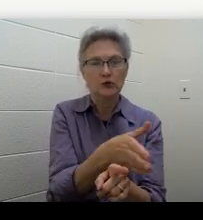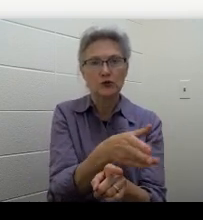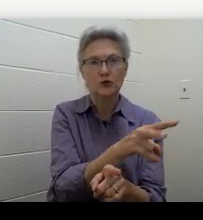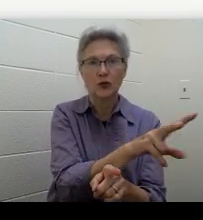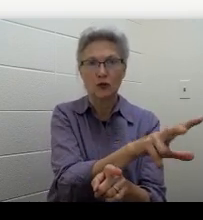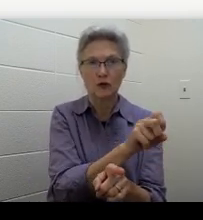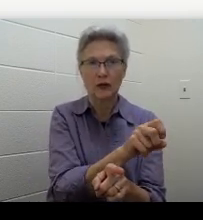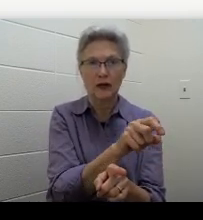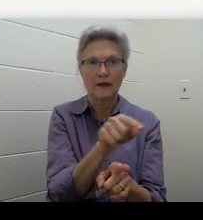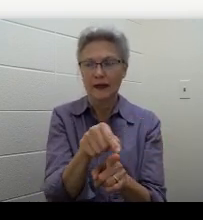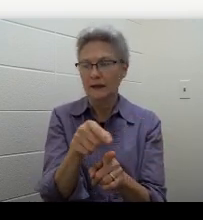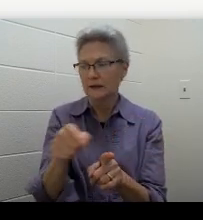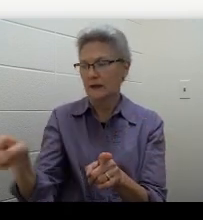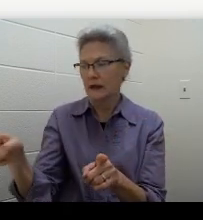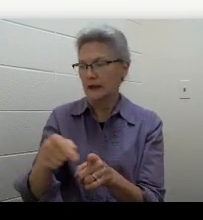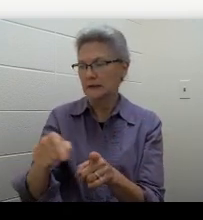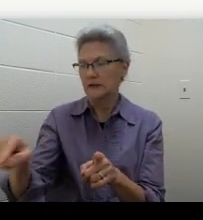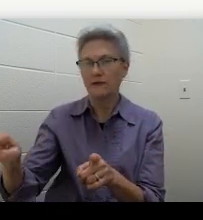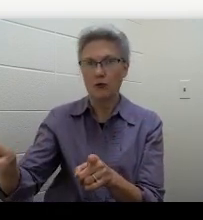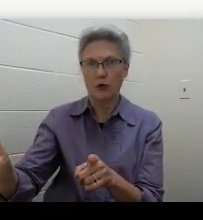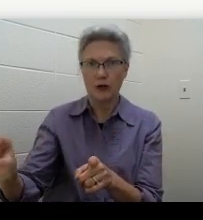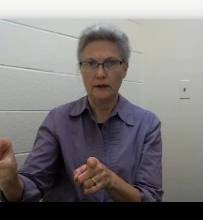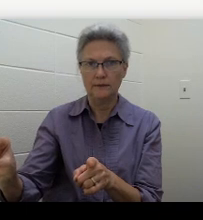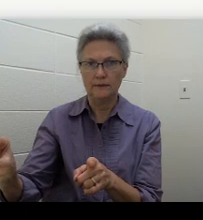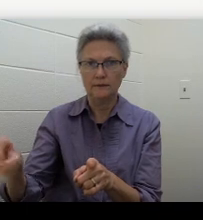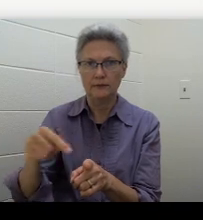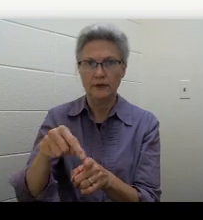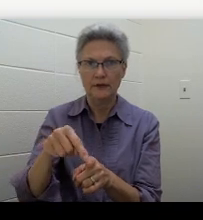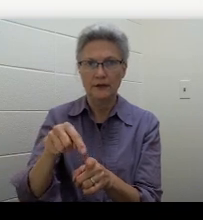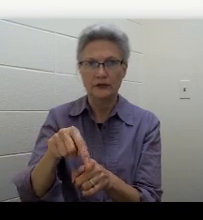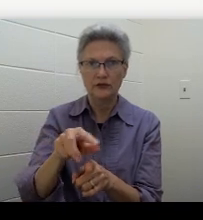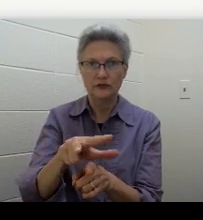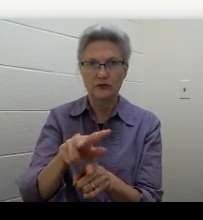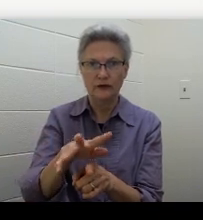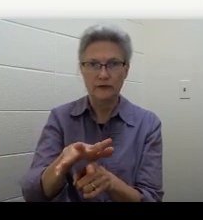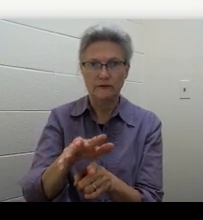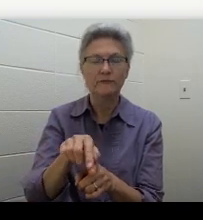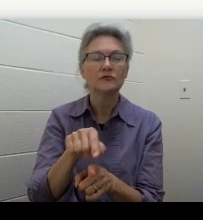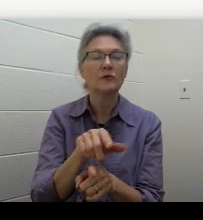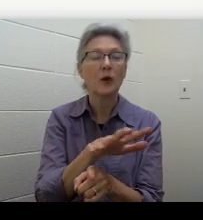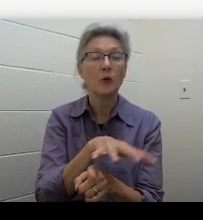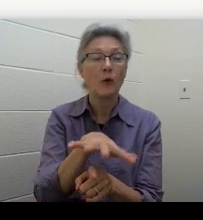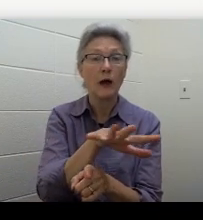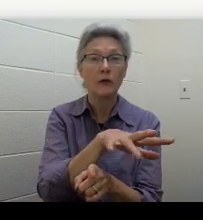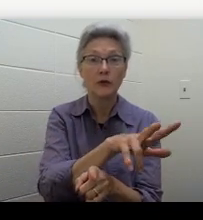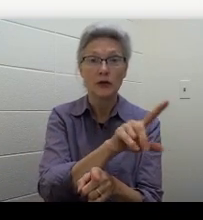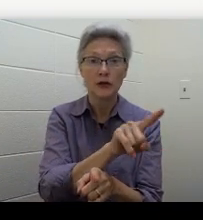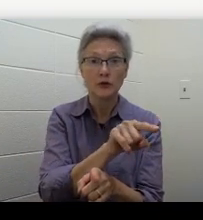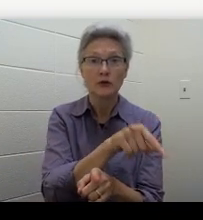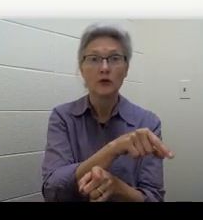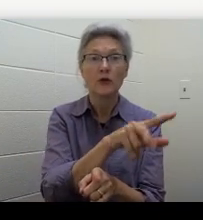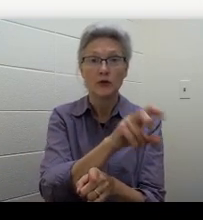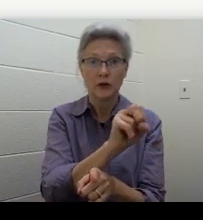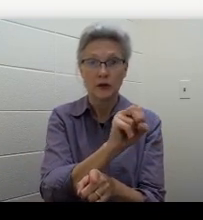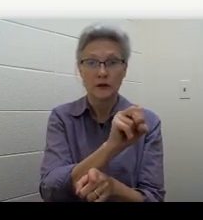than it is to the next 10, which is 40. So I'm going to round 32 to